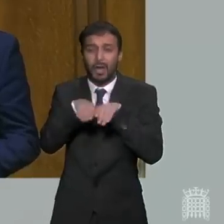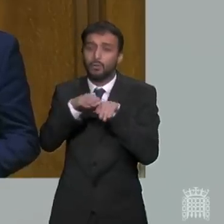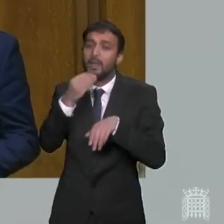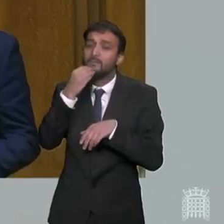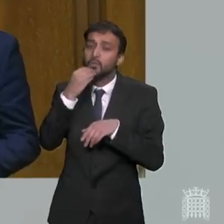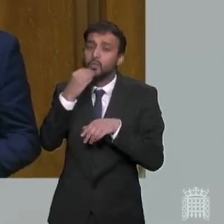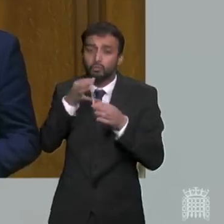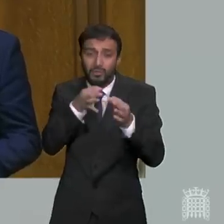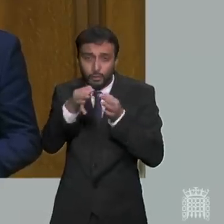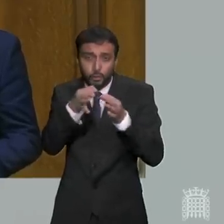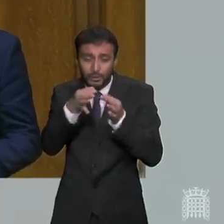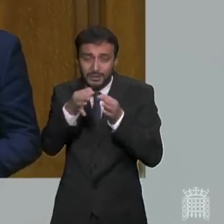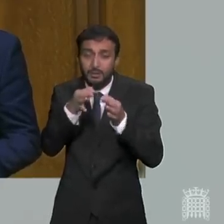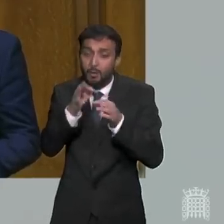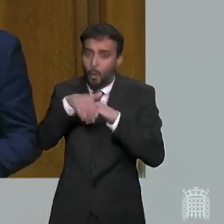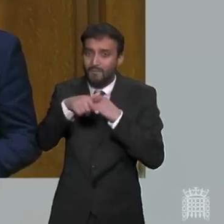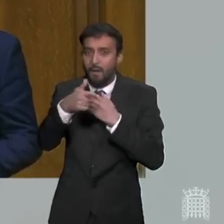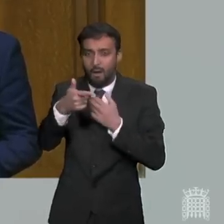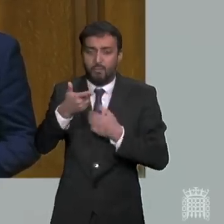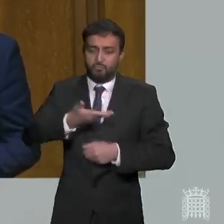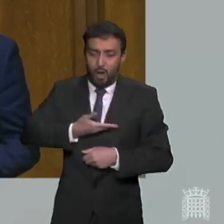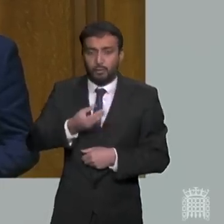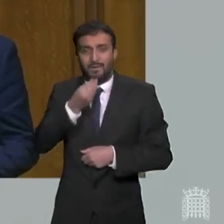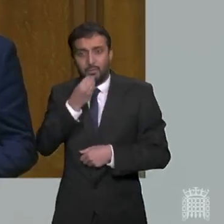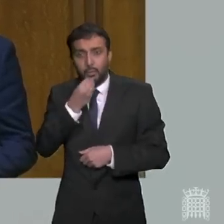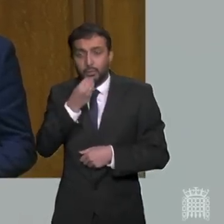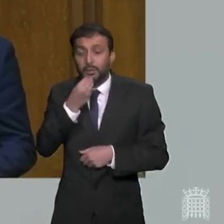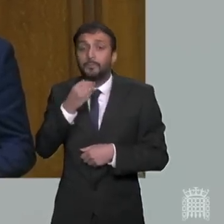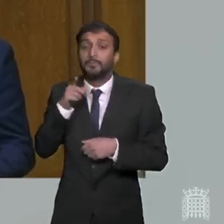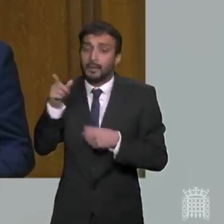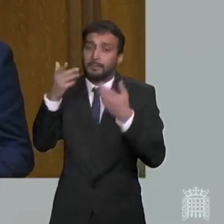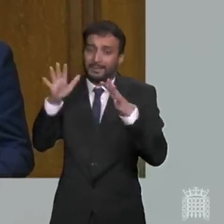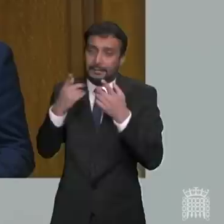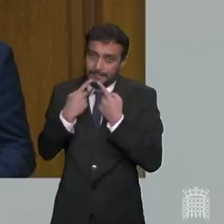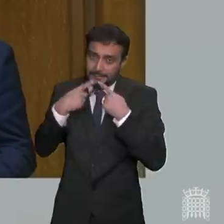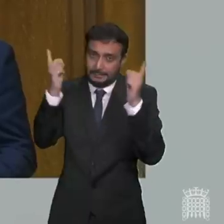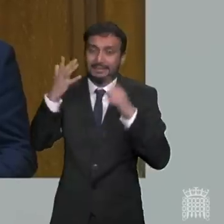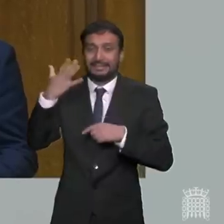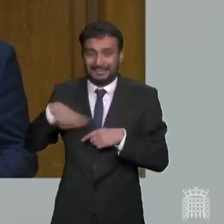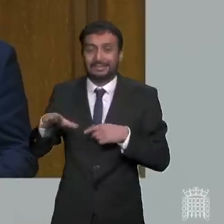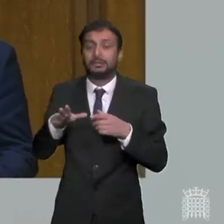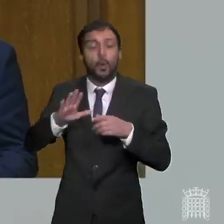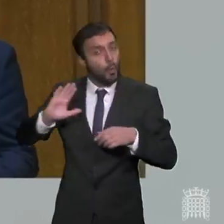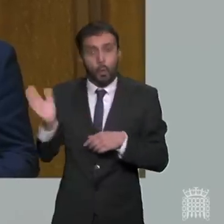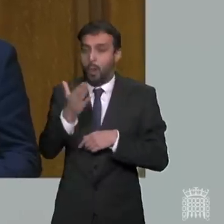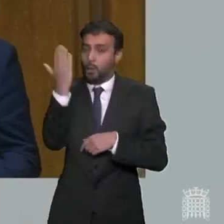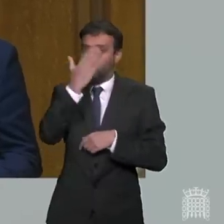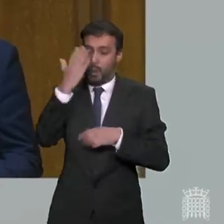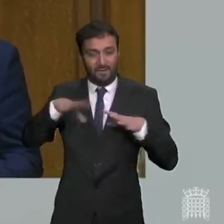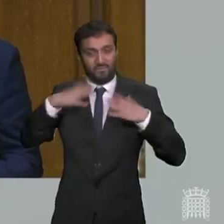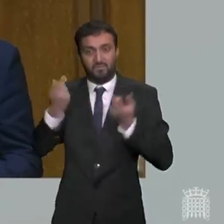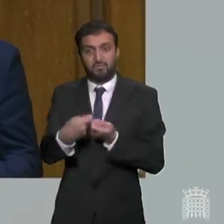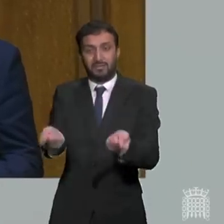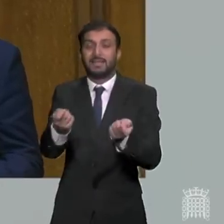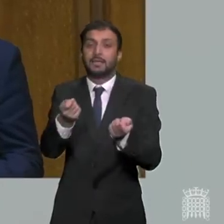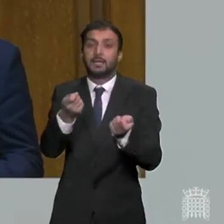Special Rapporteur on the Right to Food, a call for universal free school meals to address the issue of the 4 million children hungry in the